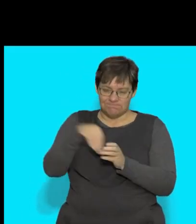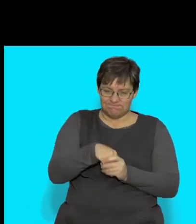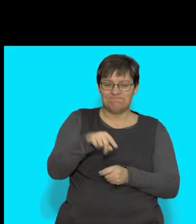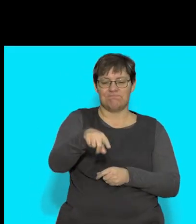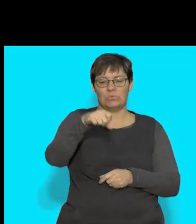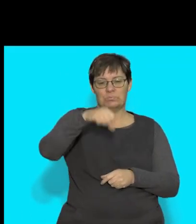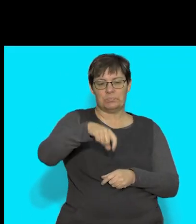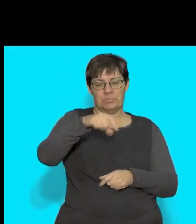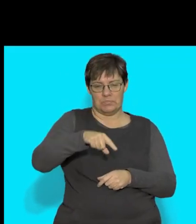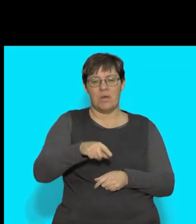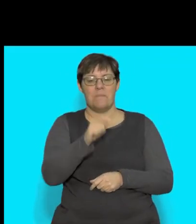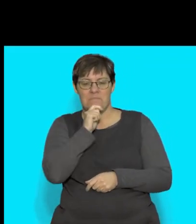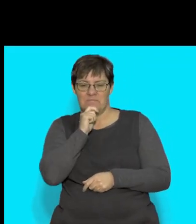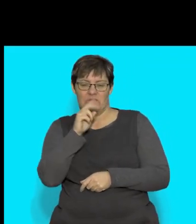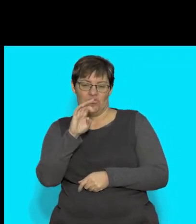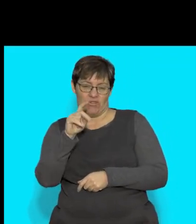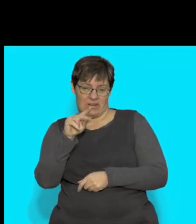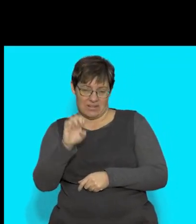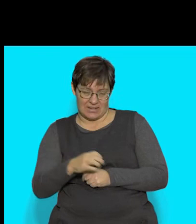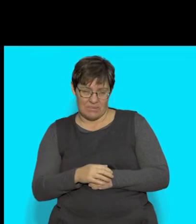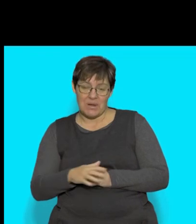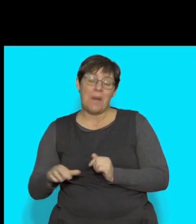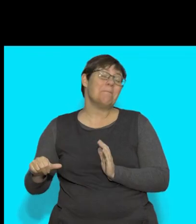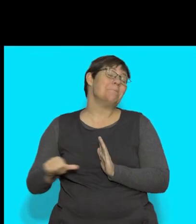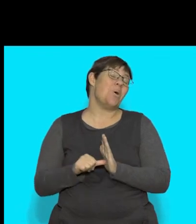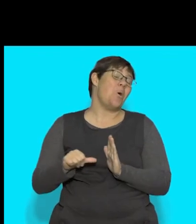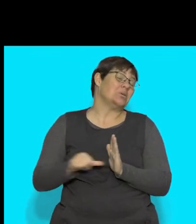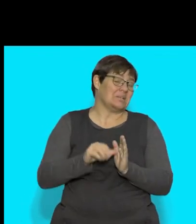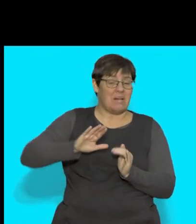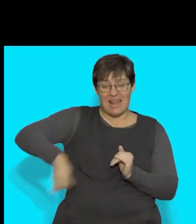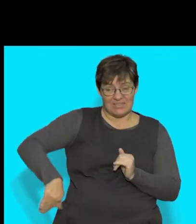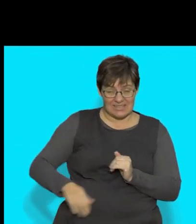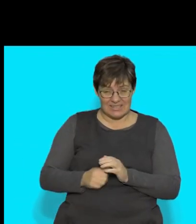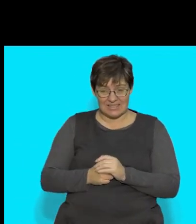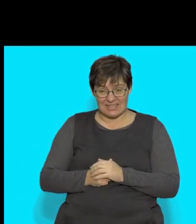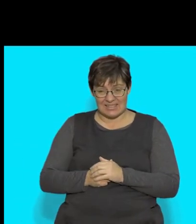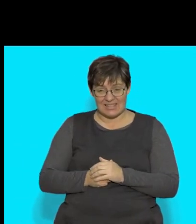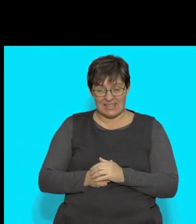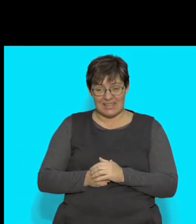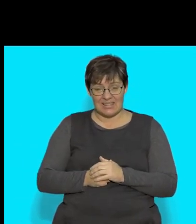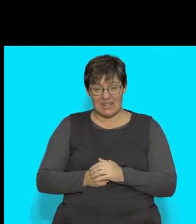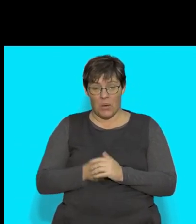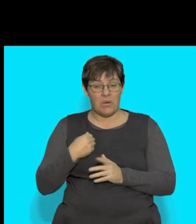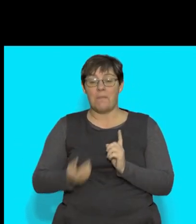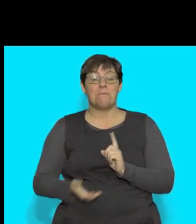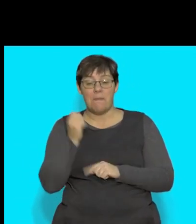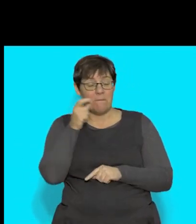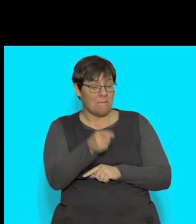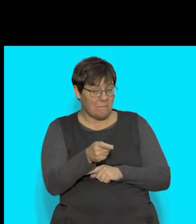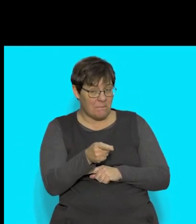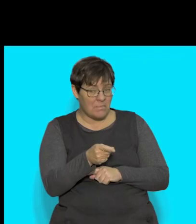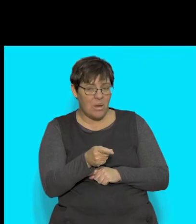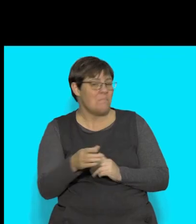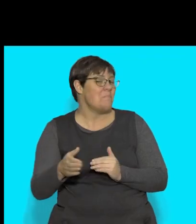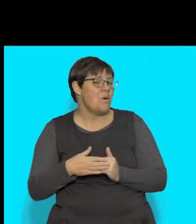in this thing called urine. Now I've left out the most important thing, whoopsie daisy, that we get when we get to